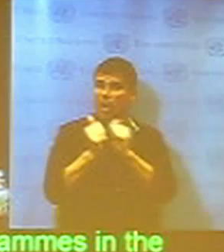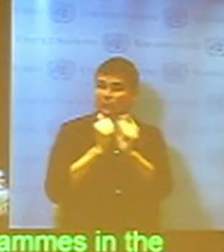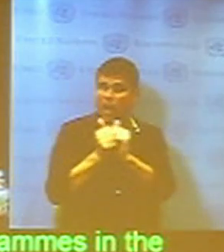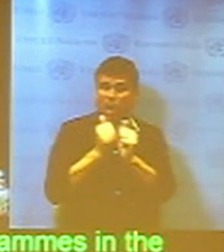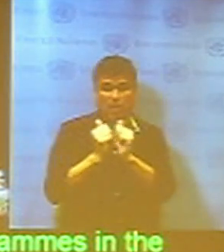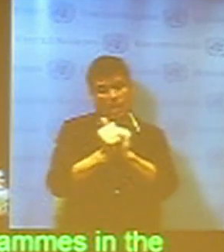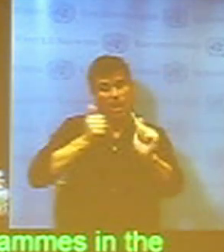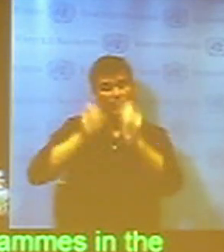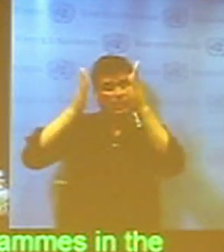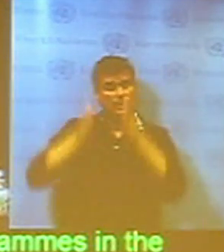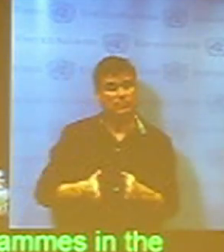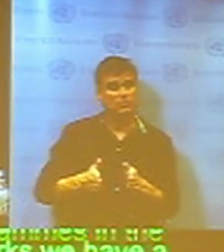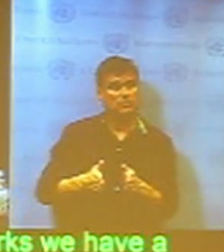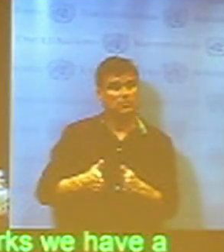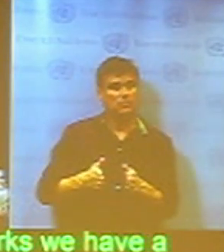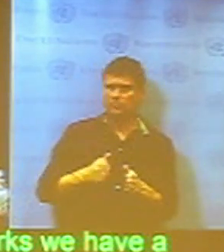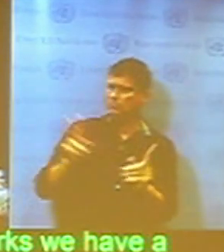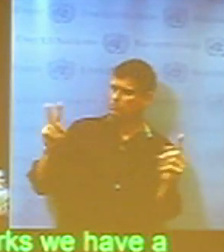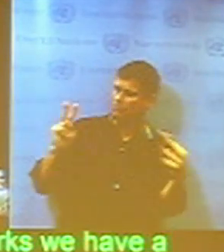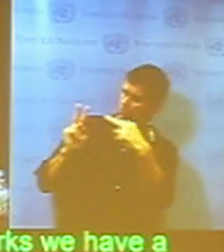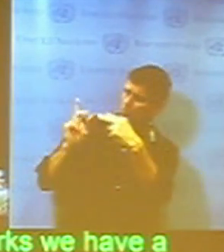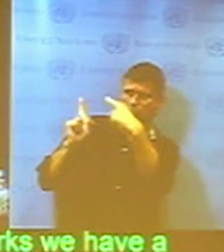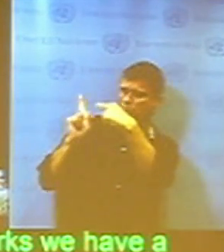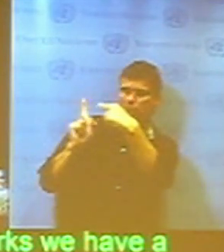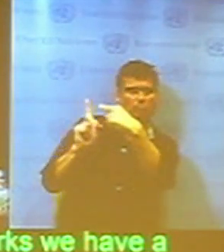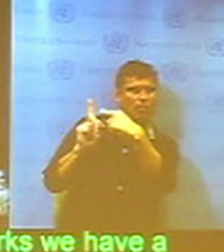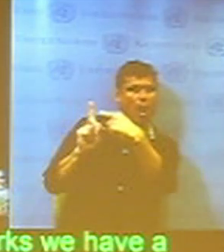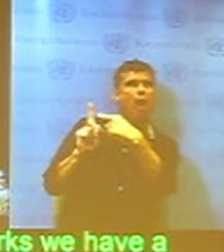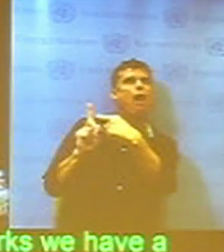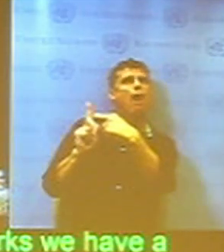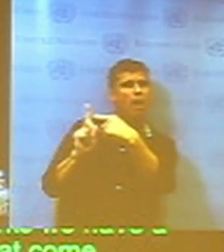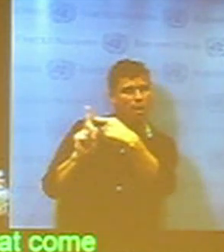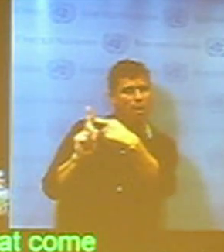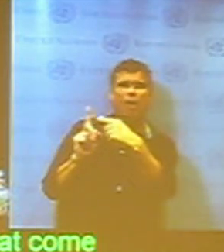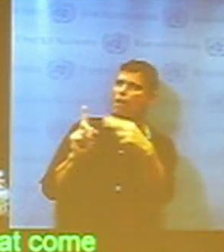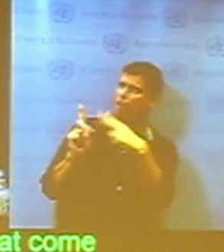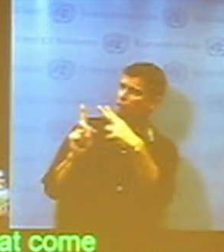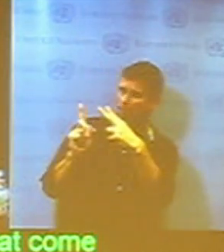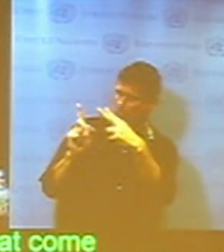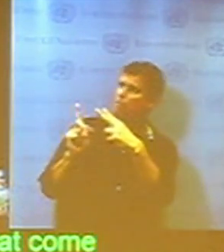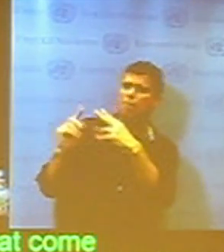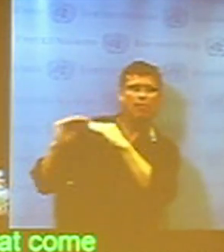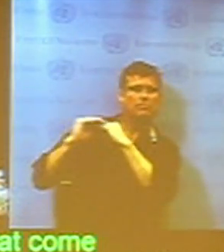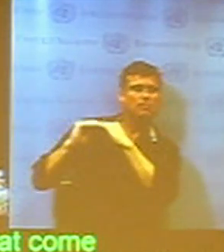nearly every person with a physical disability, whether it is a result of an accident or birth or